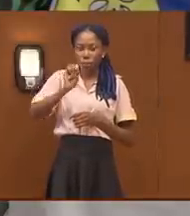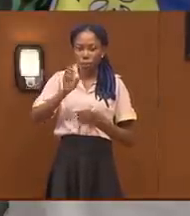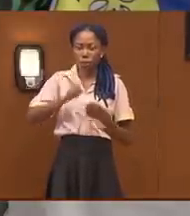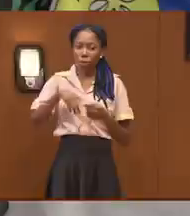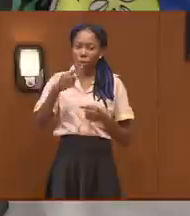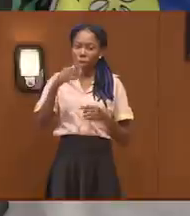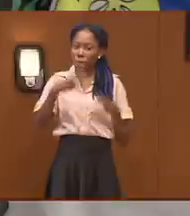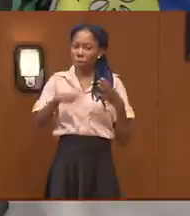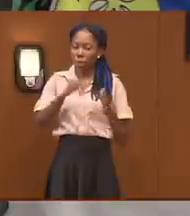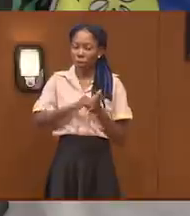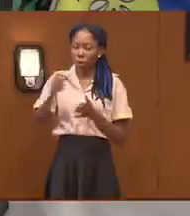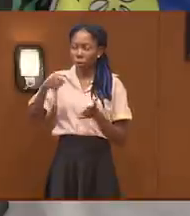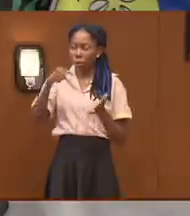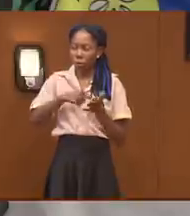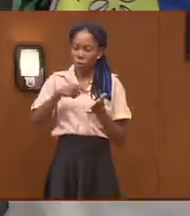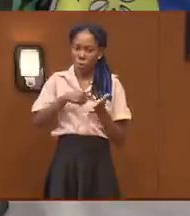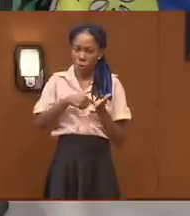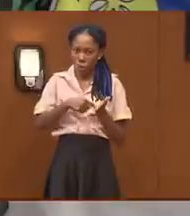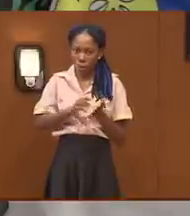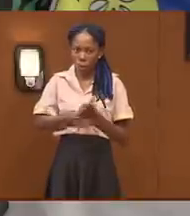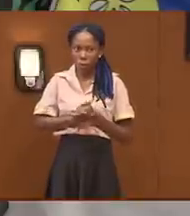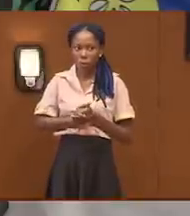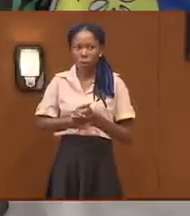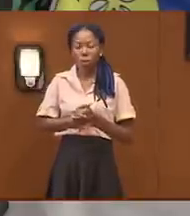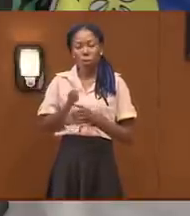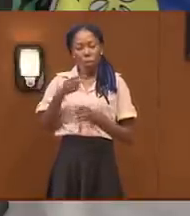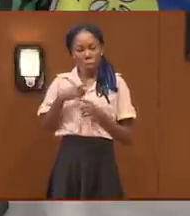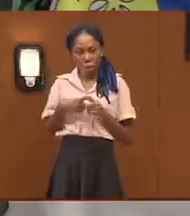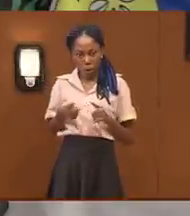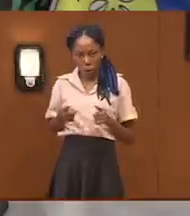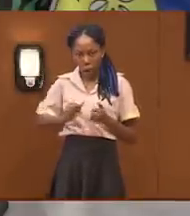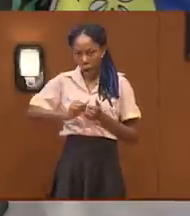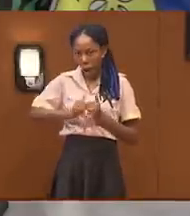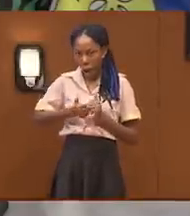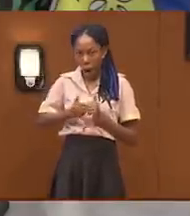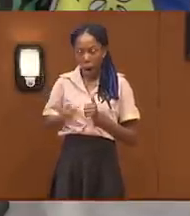in 283,000. But, however,